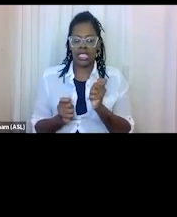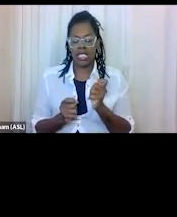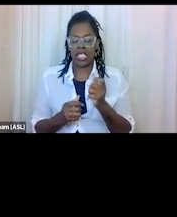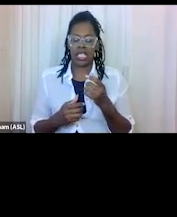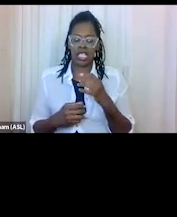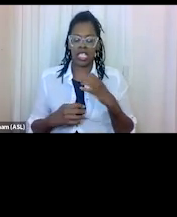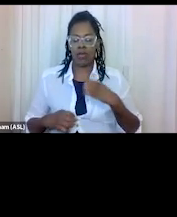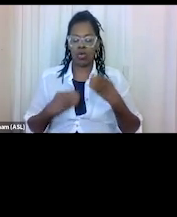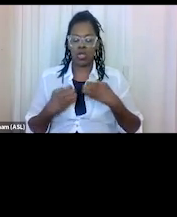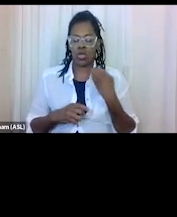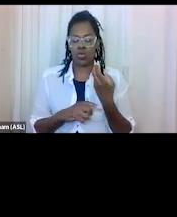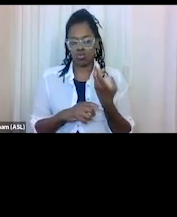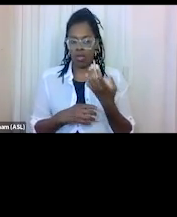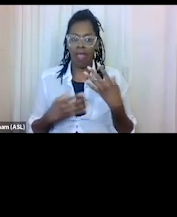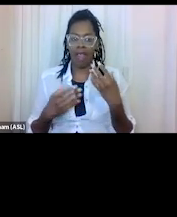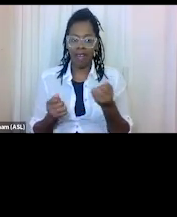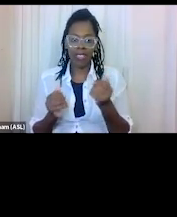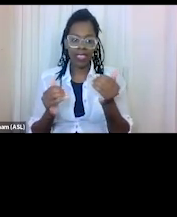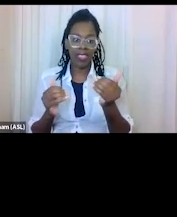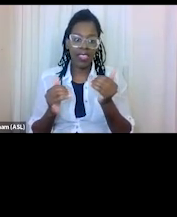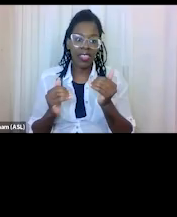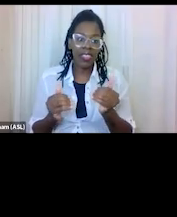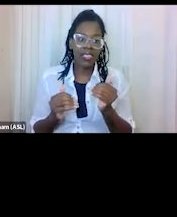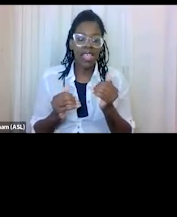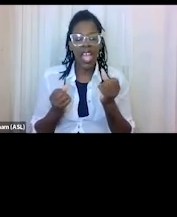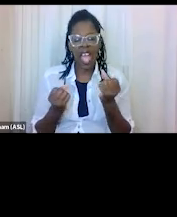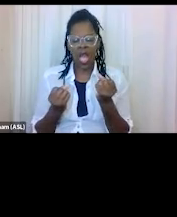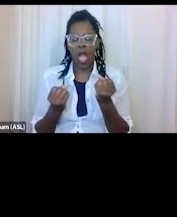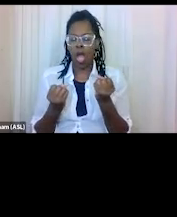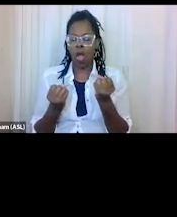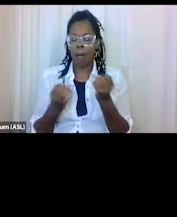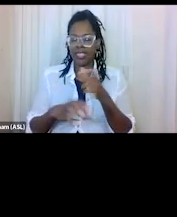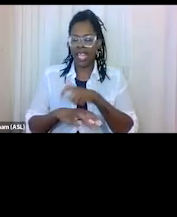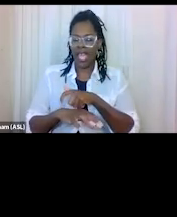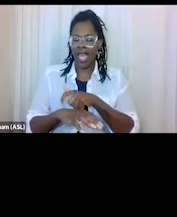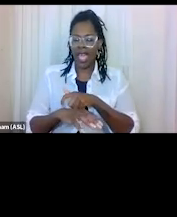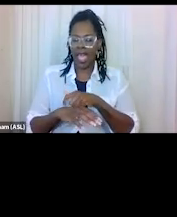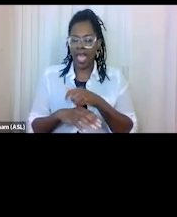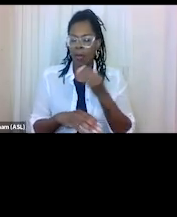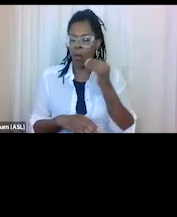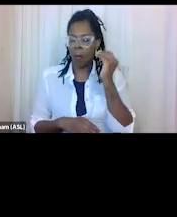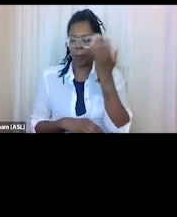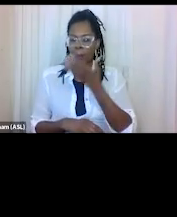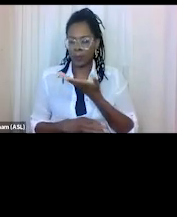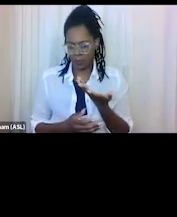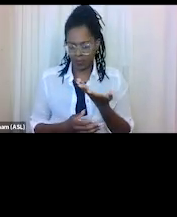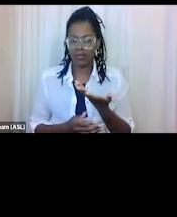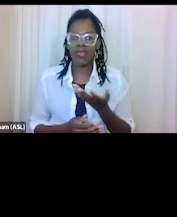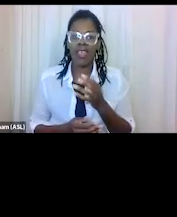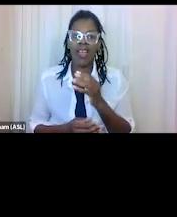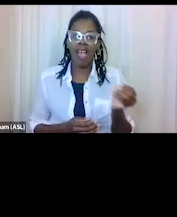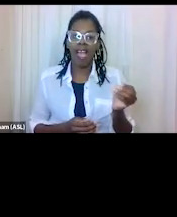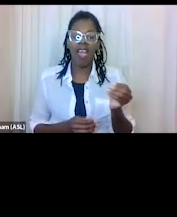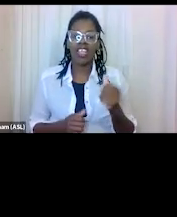suppression or substance use. Duration of homelessness is a contributor to suicidality, as is